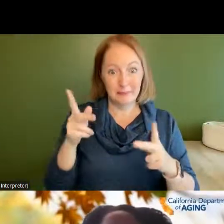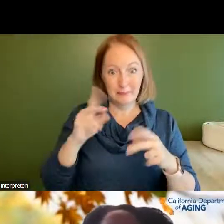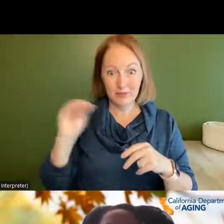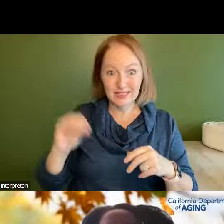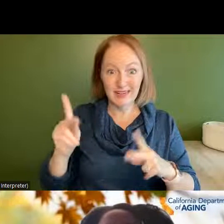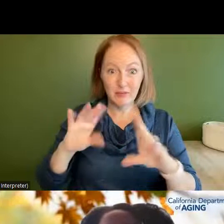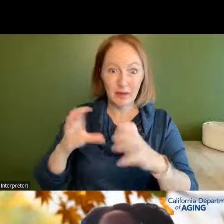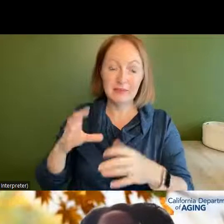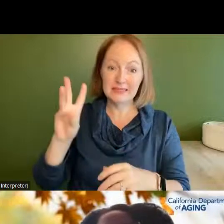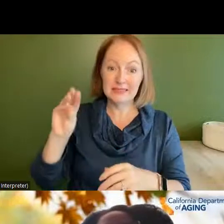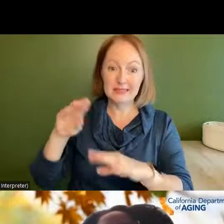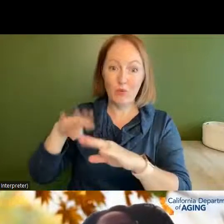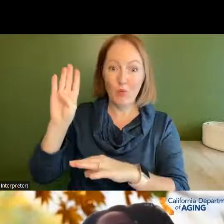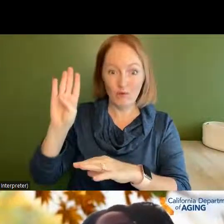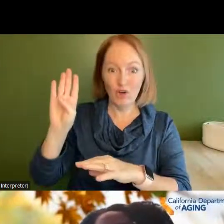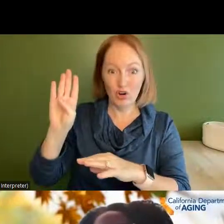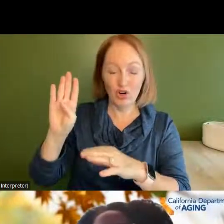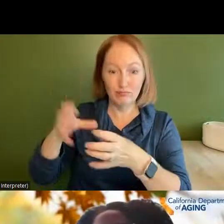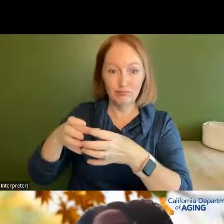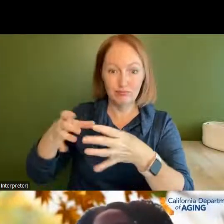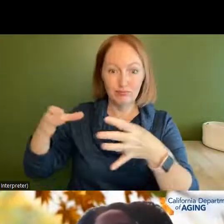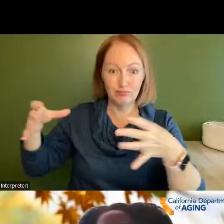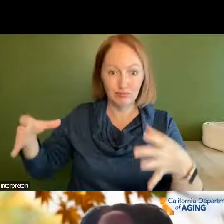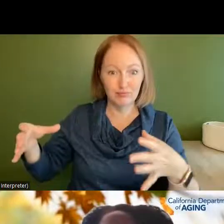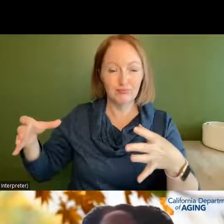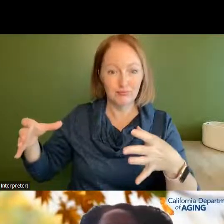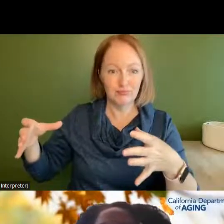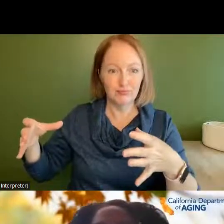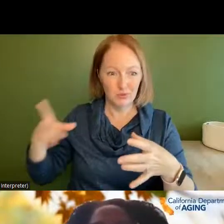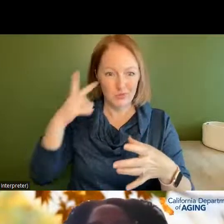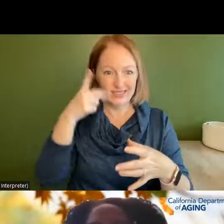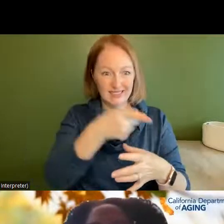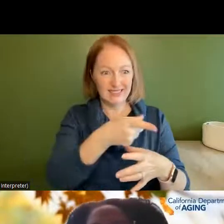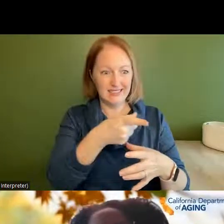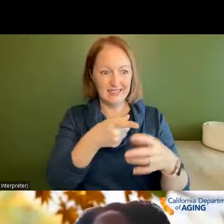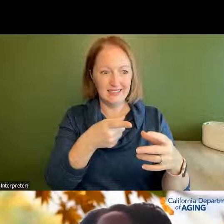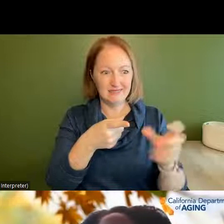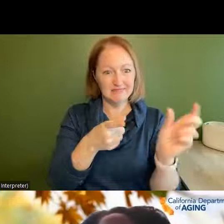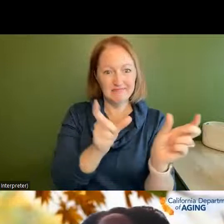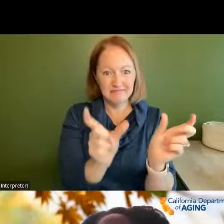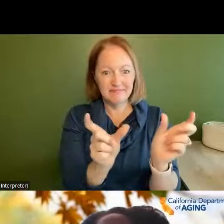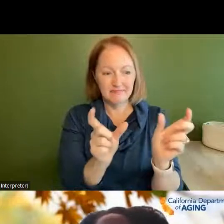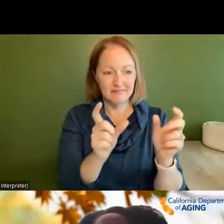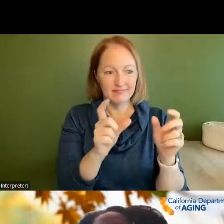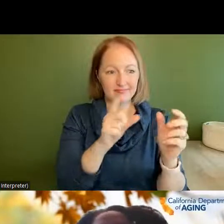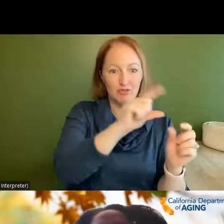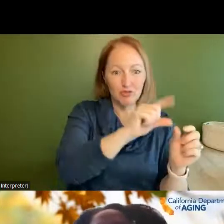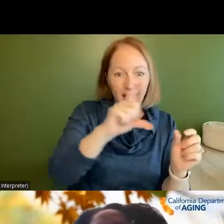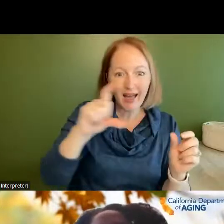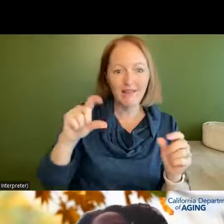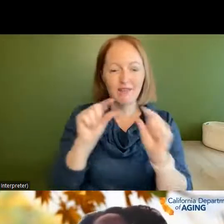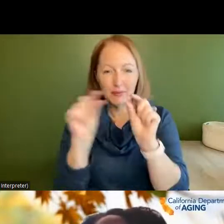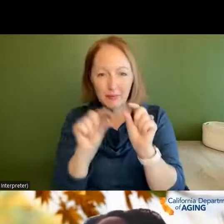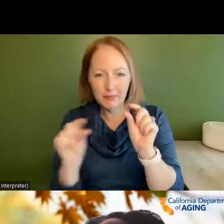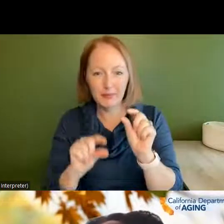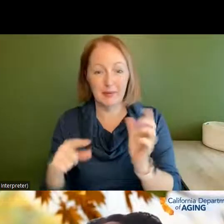is 60 and over is increasing. And you can see from these two graphs here that